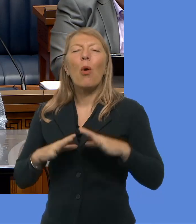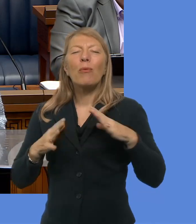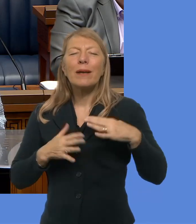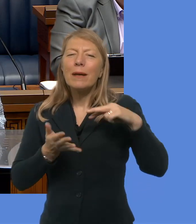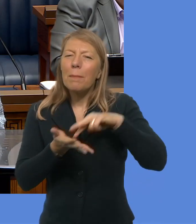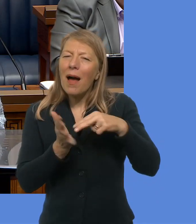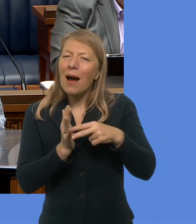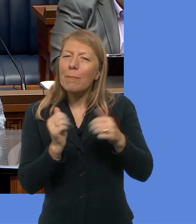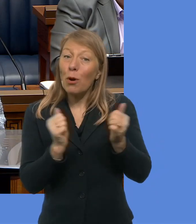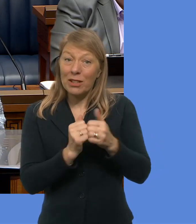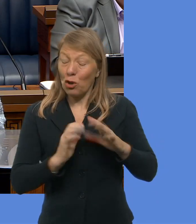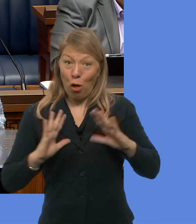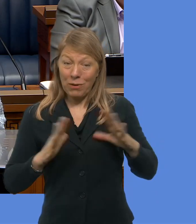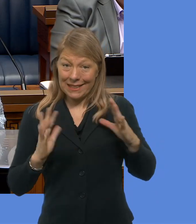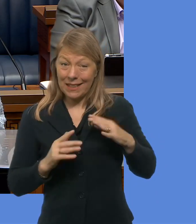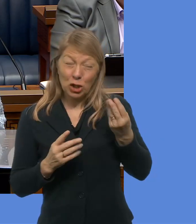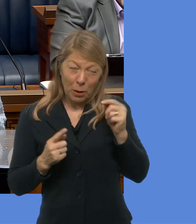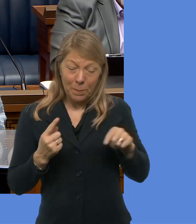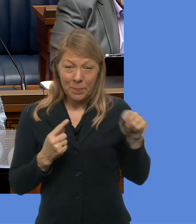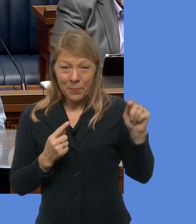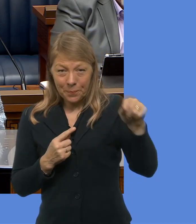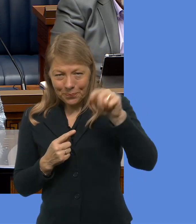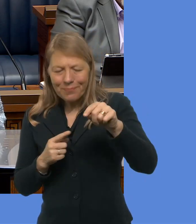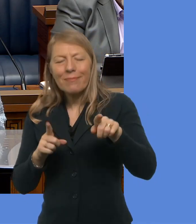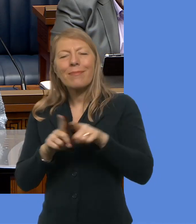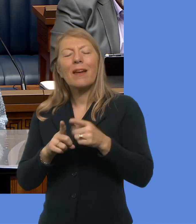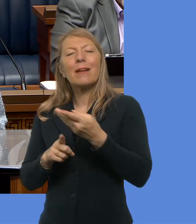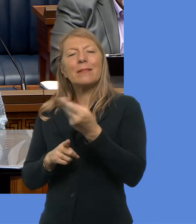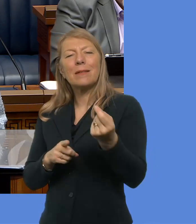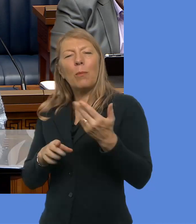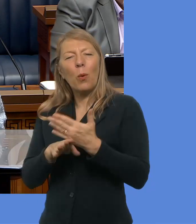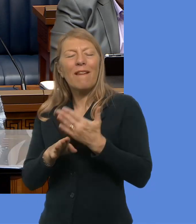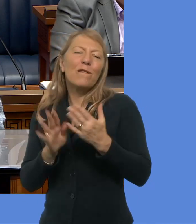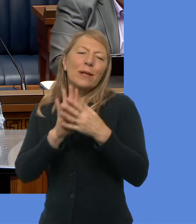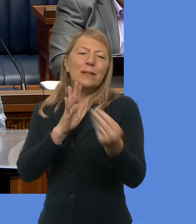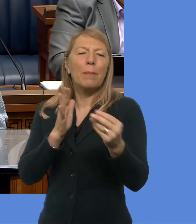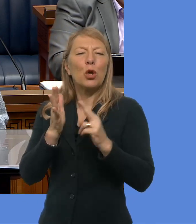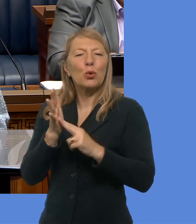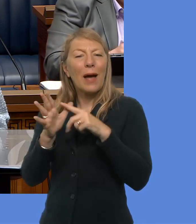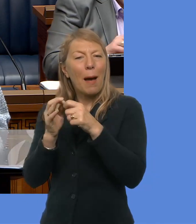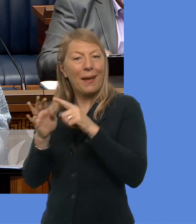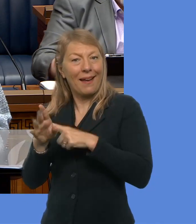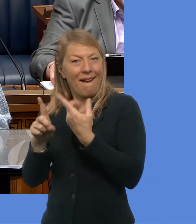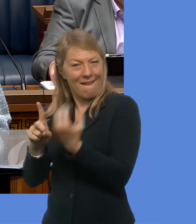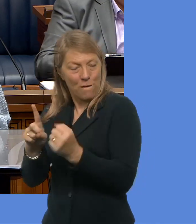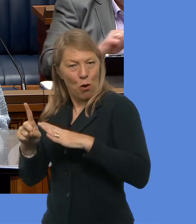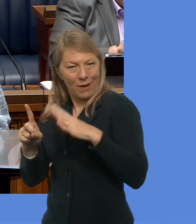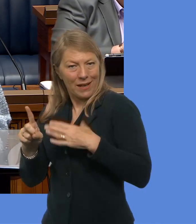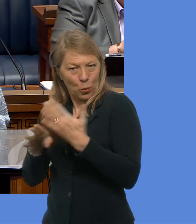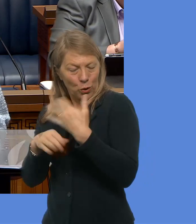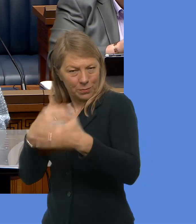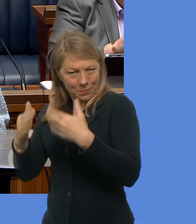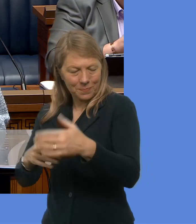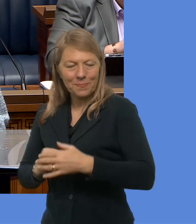has started on the Advanced Manufacturing Innovation Centre in Newtonabbey. The Derry City and